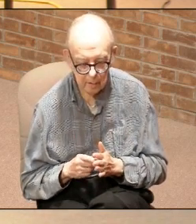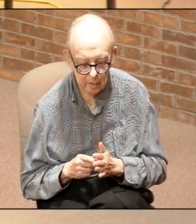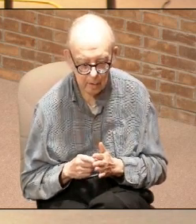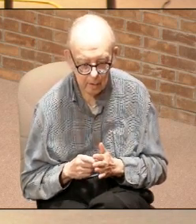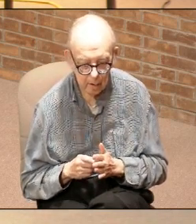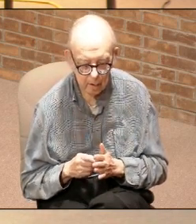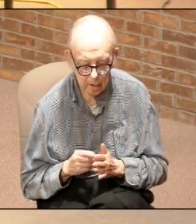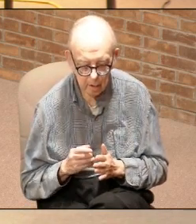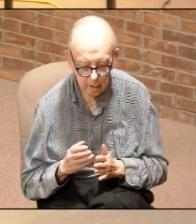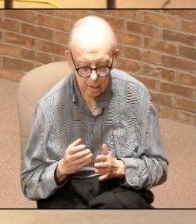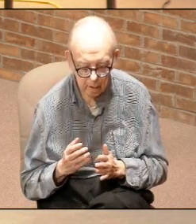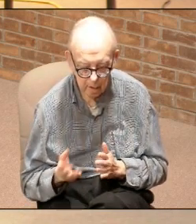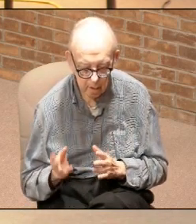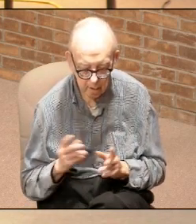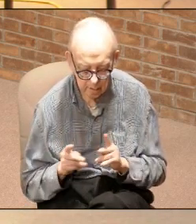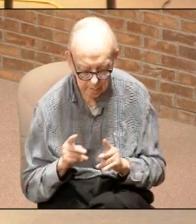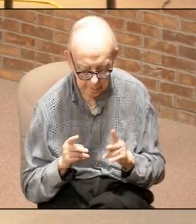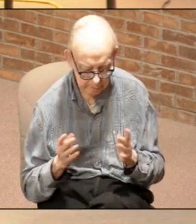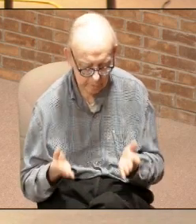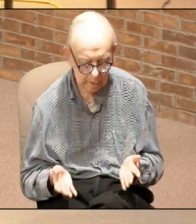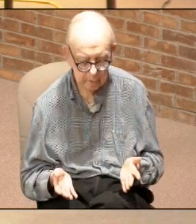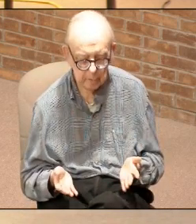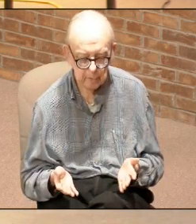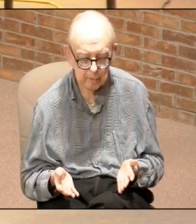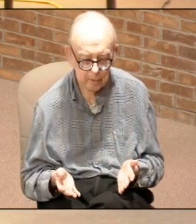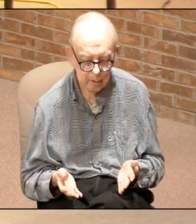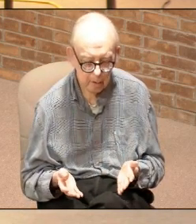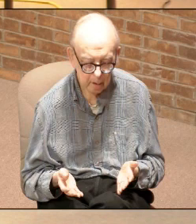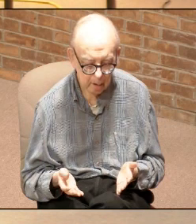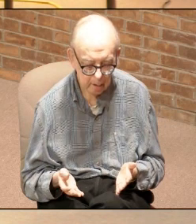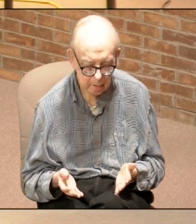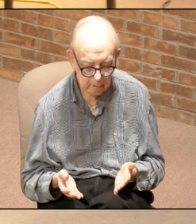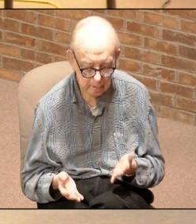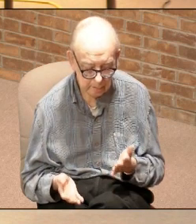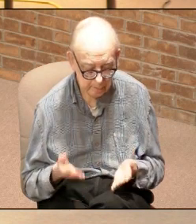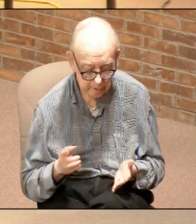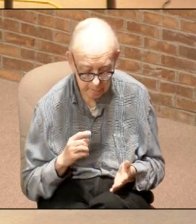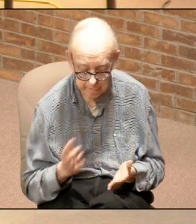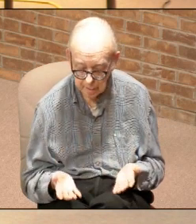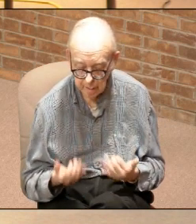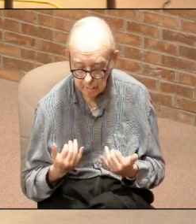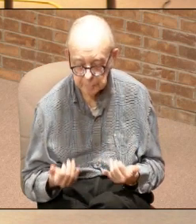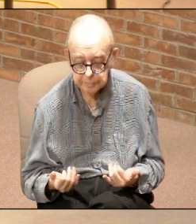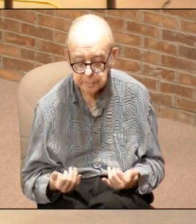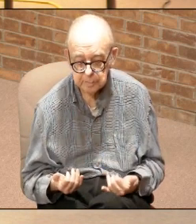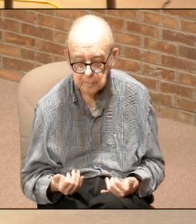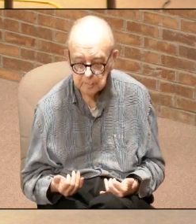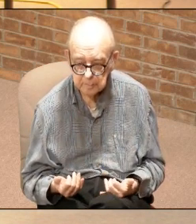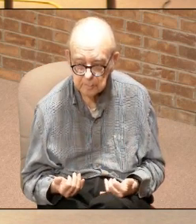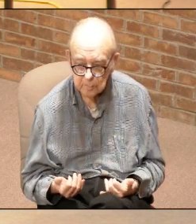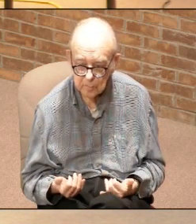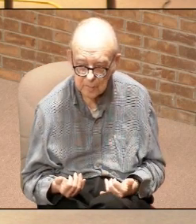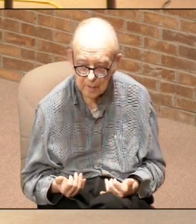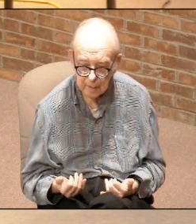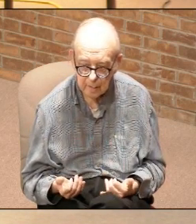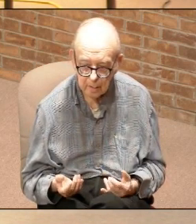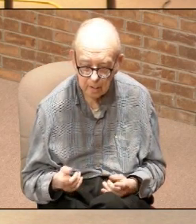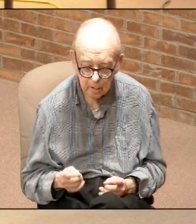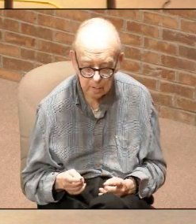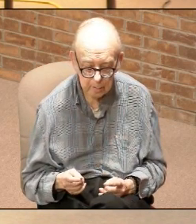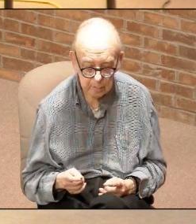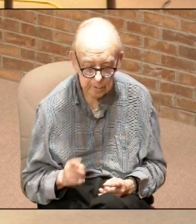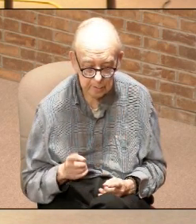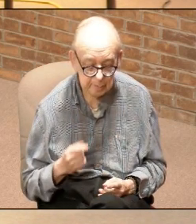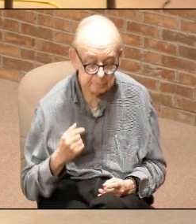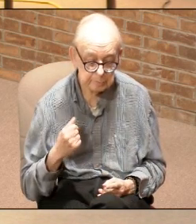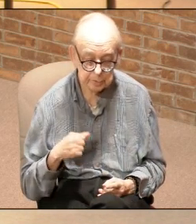there's been people here and and you may be here today when you've been down